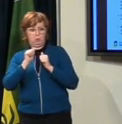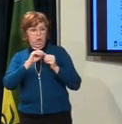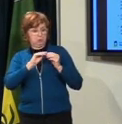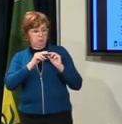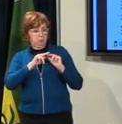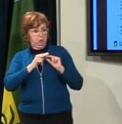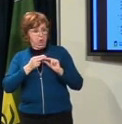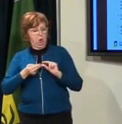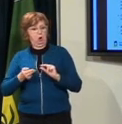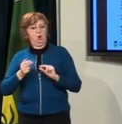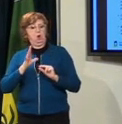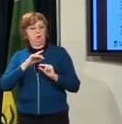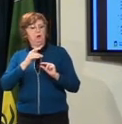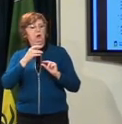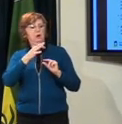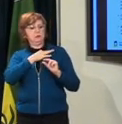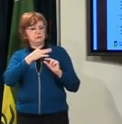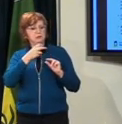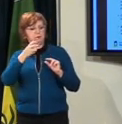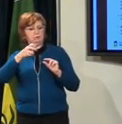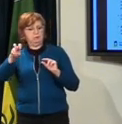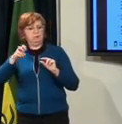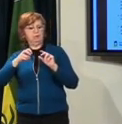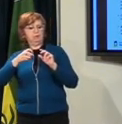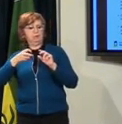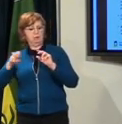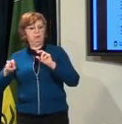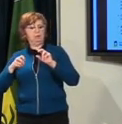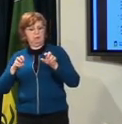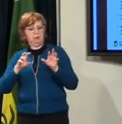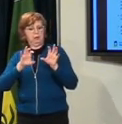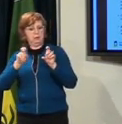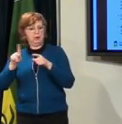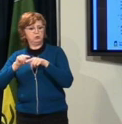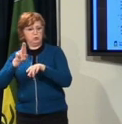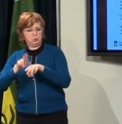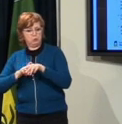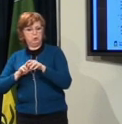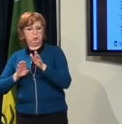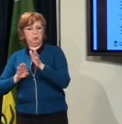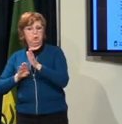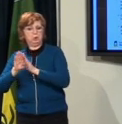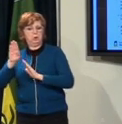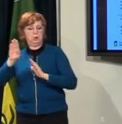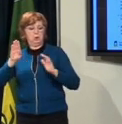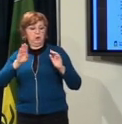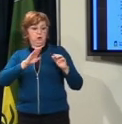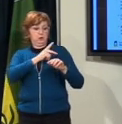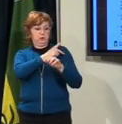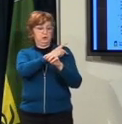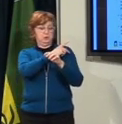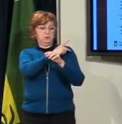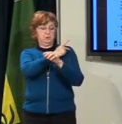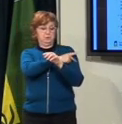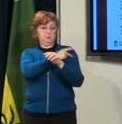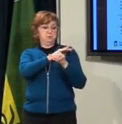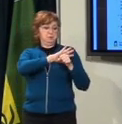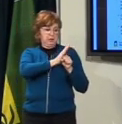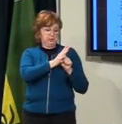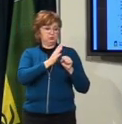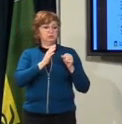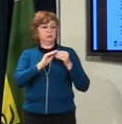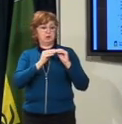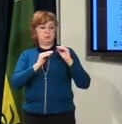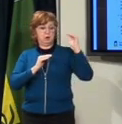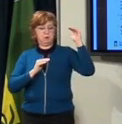ahead in order to scale up and scale down so that we can stay ahead of the COVID demand curve while also